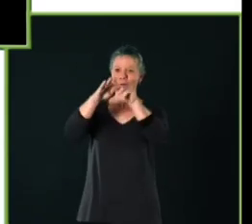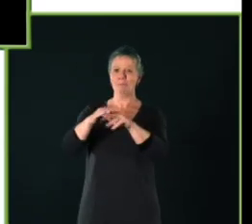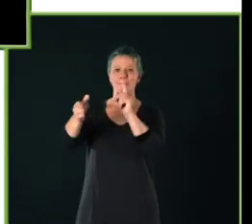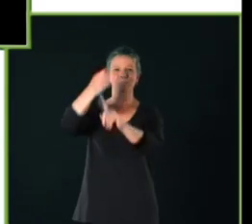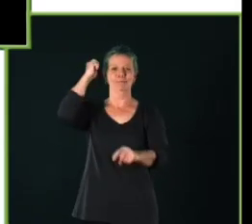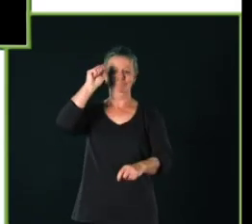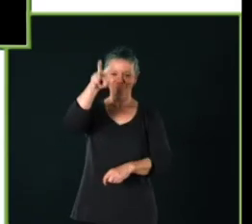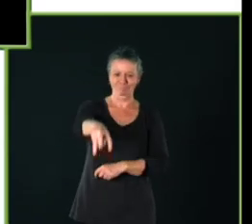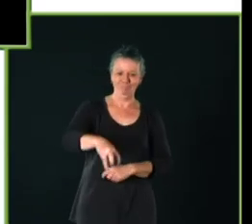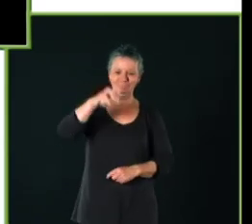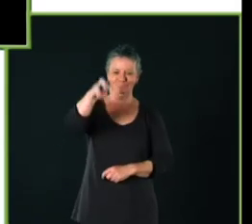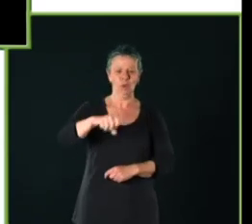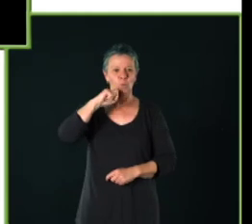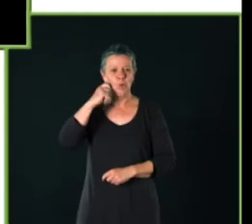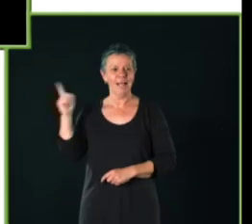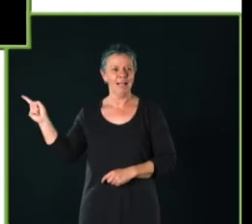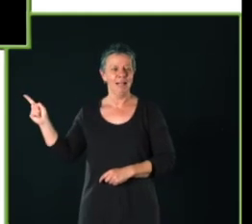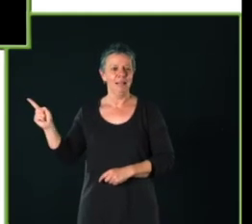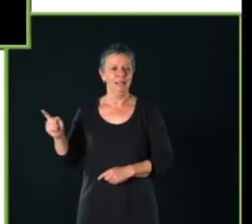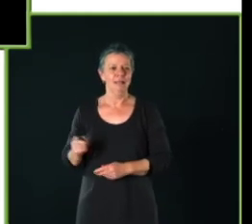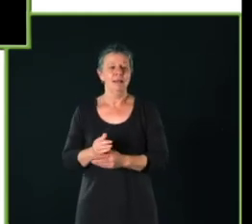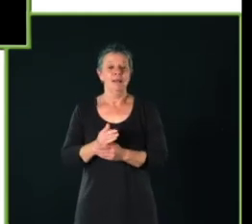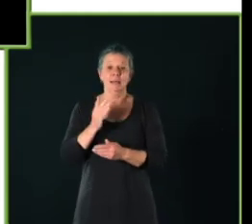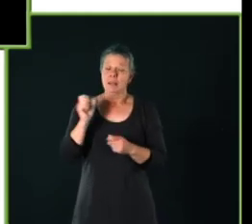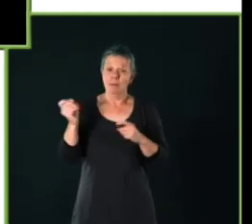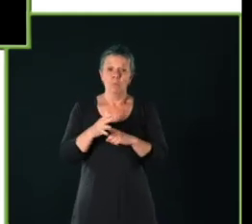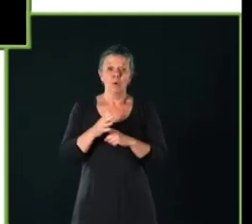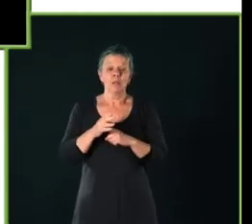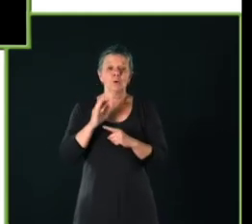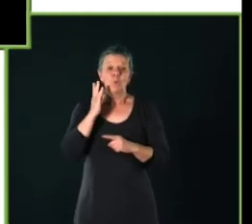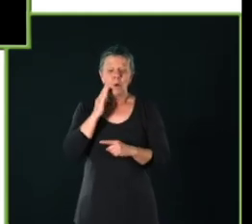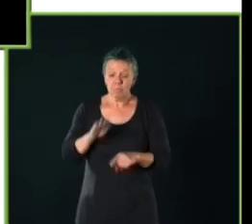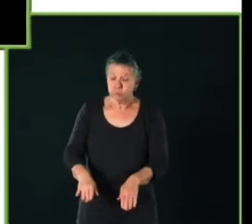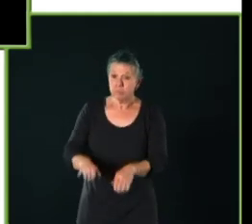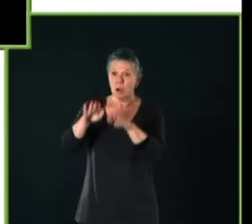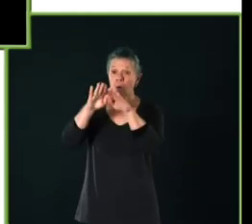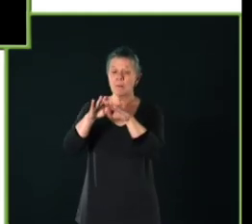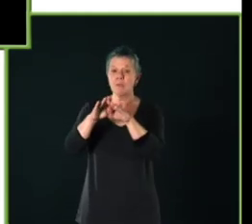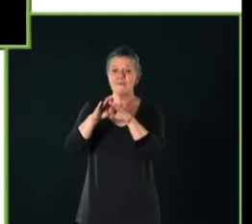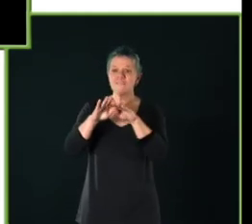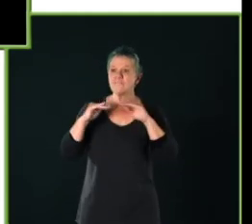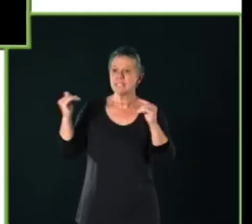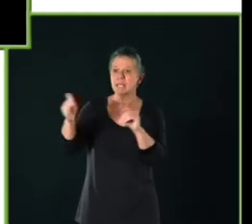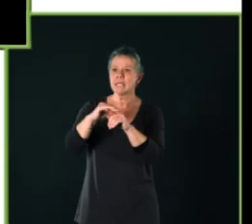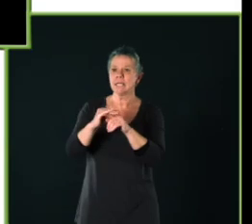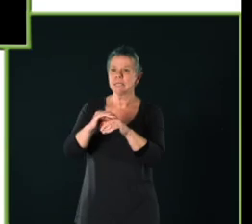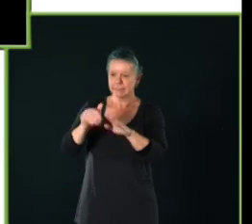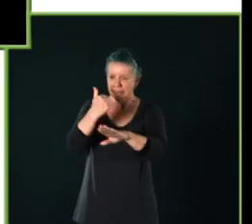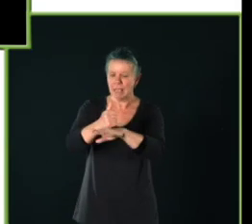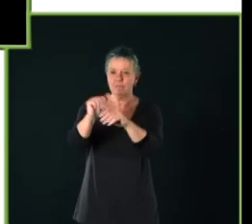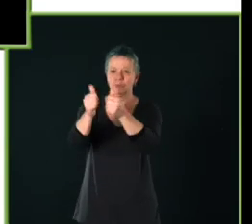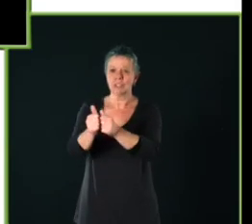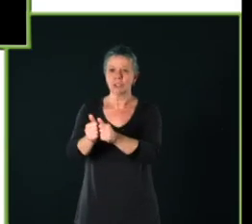that when he gets to the age that we have those facilities, we have things well planned, that there is a roading